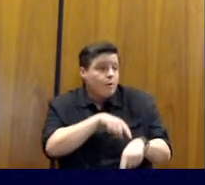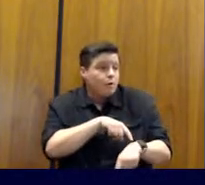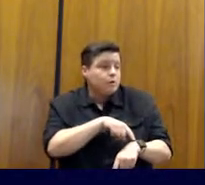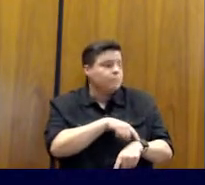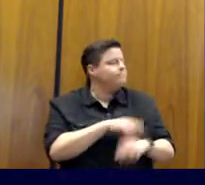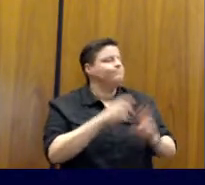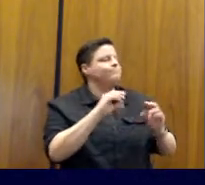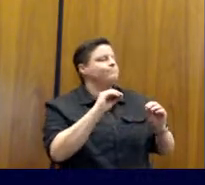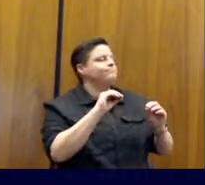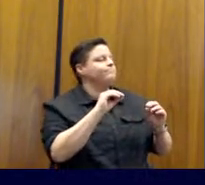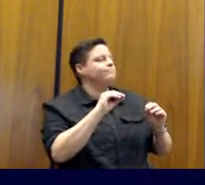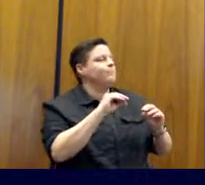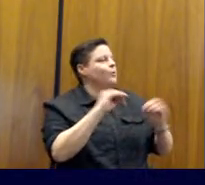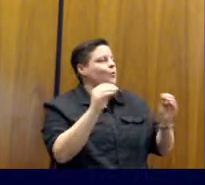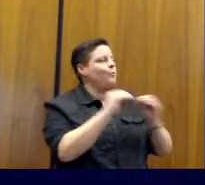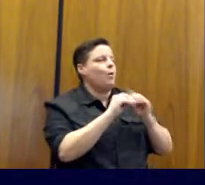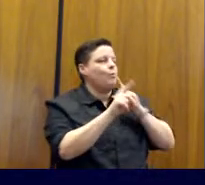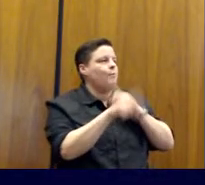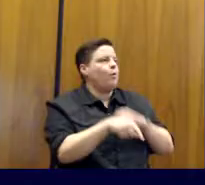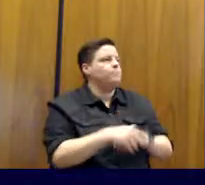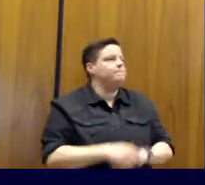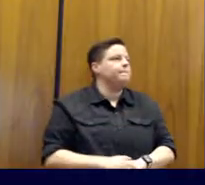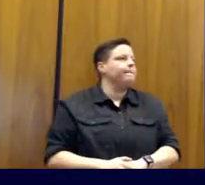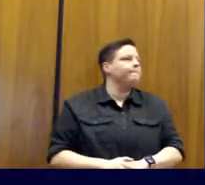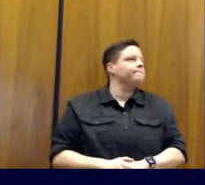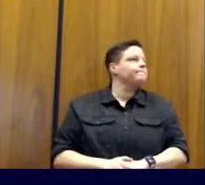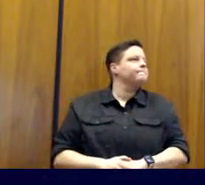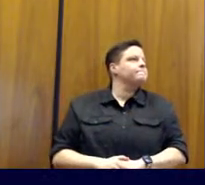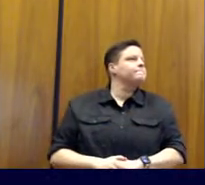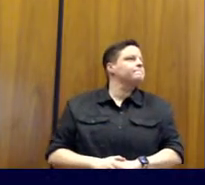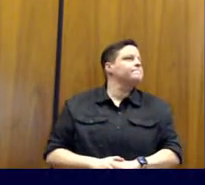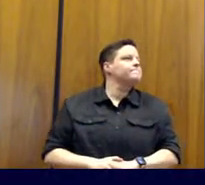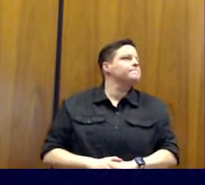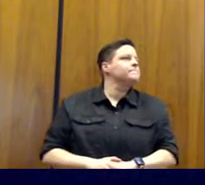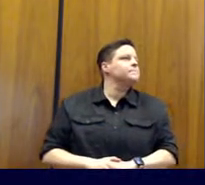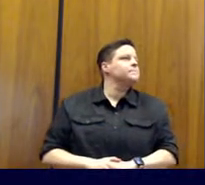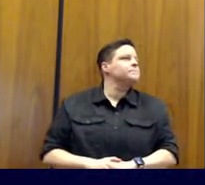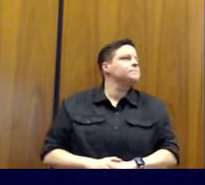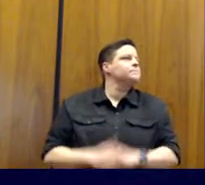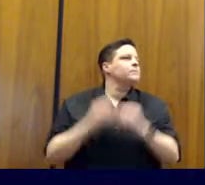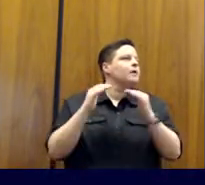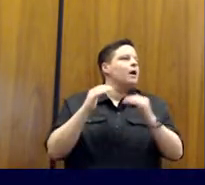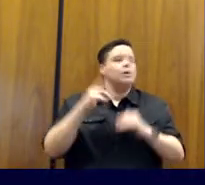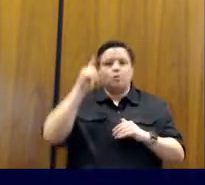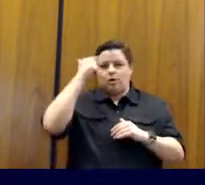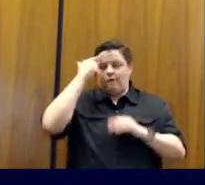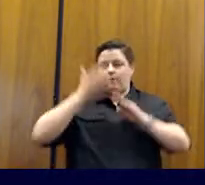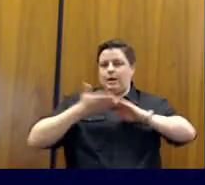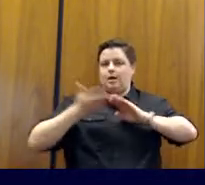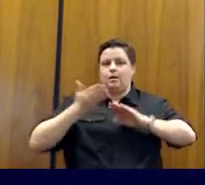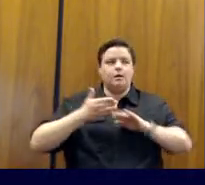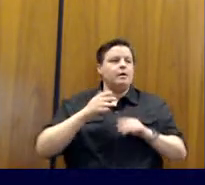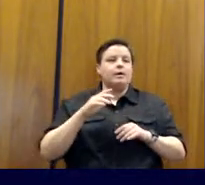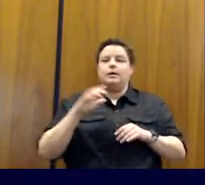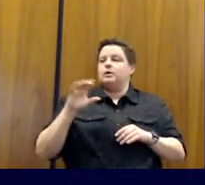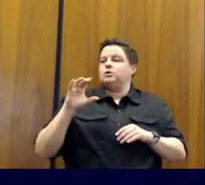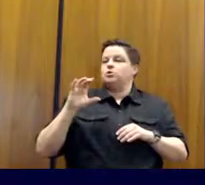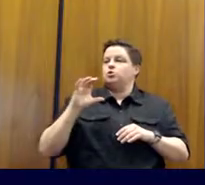No, not at this time. Thank you. On to government operation. Chairperson Dale